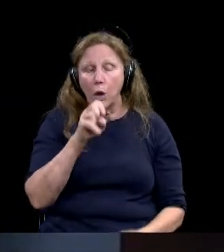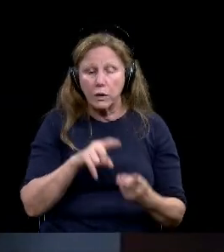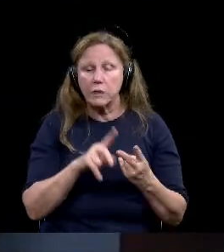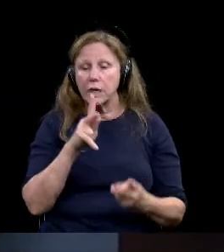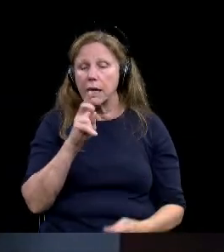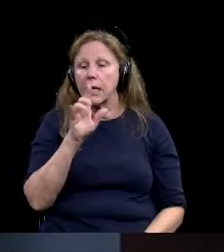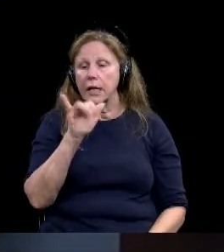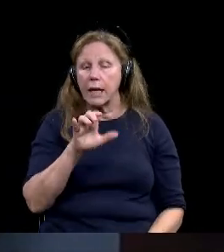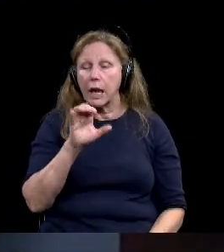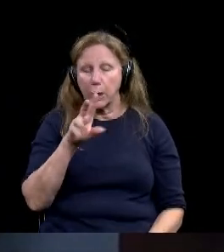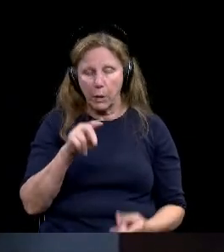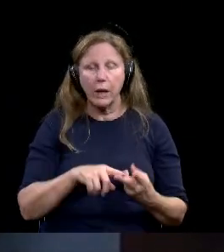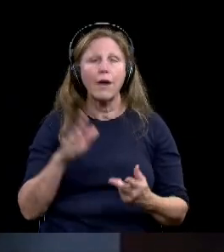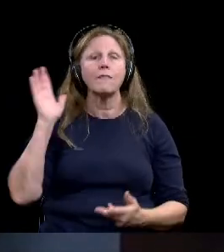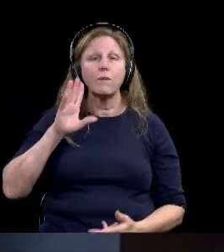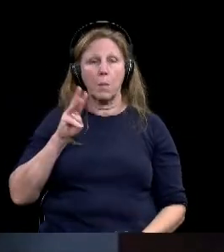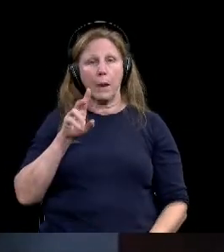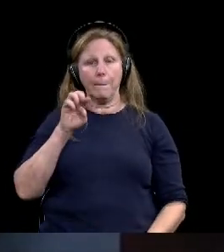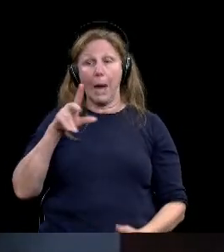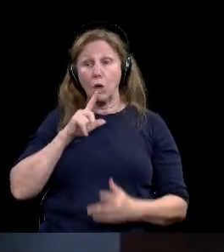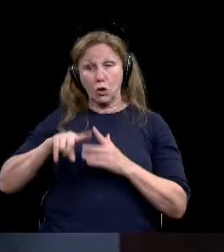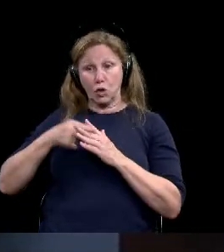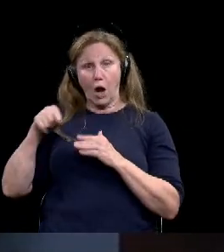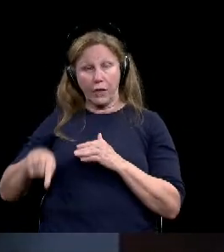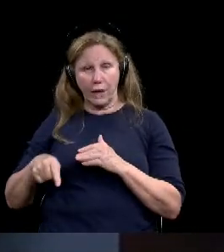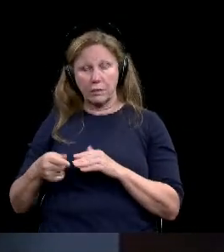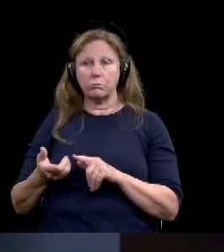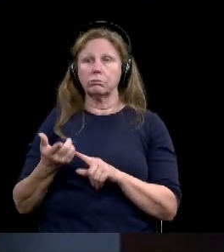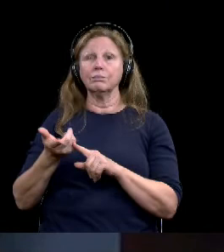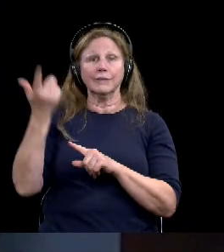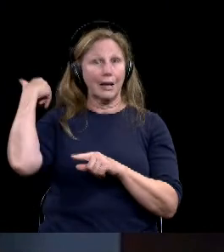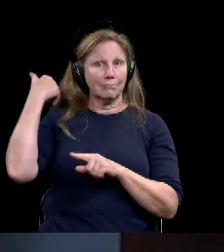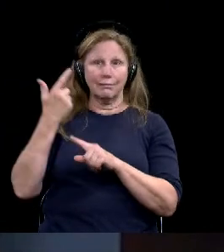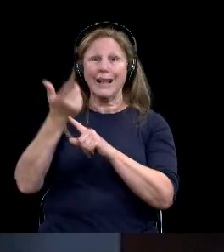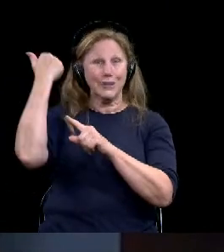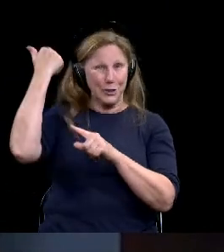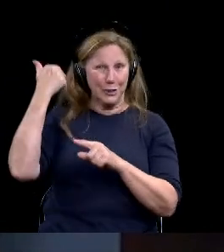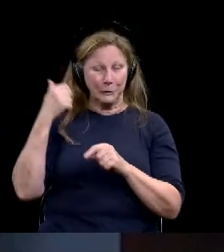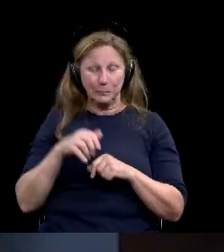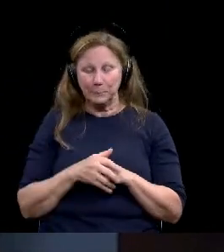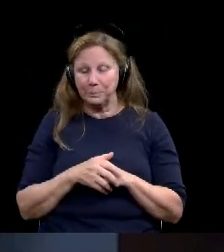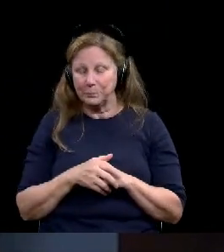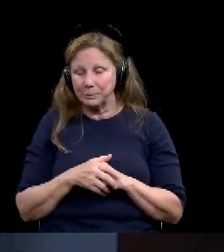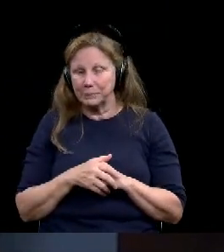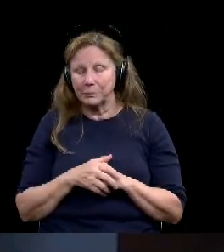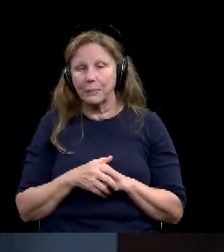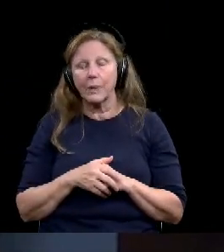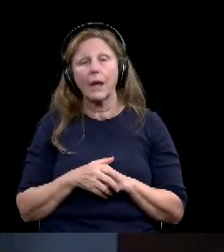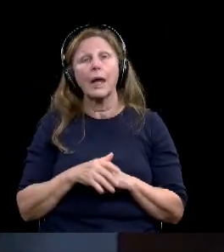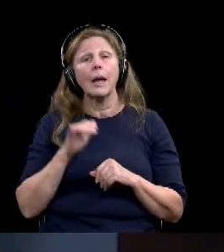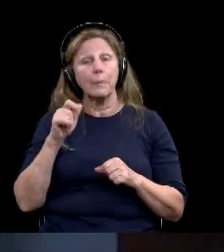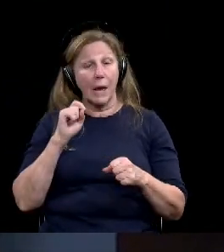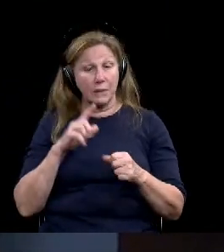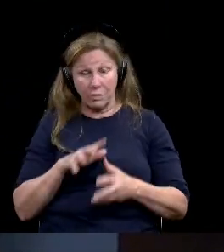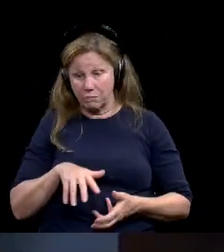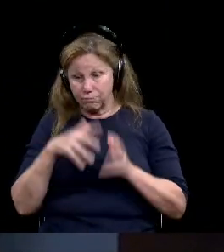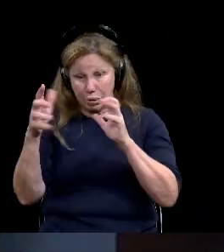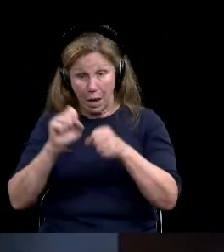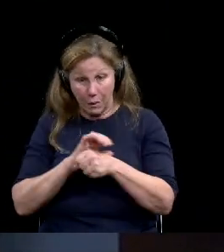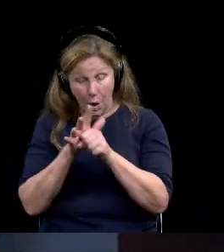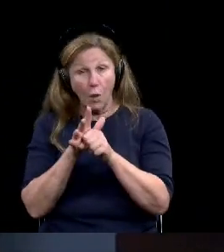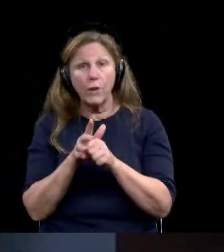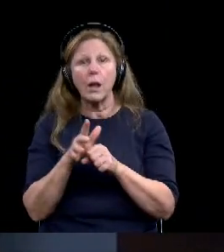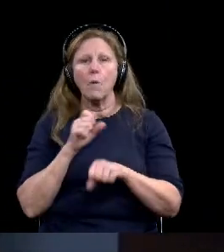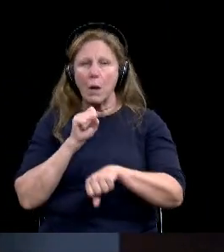this pandemic, we have worked hard to collaborate with our community stakeholders around a strategic response and ensure the public